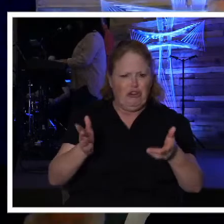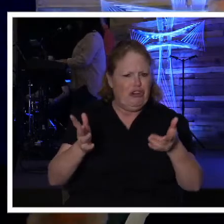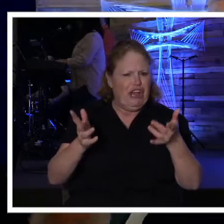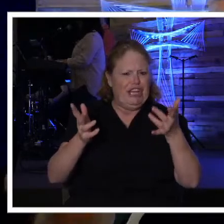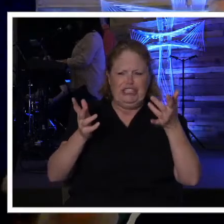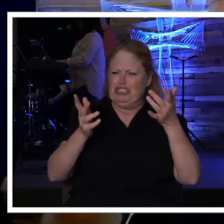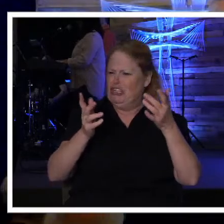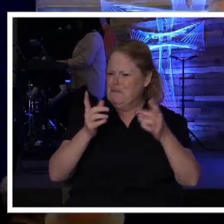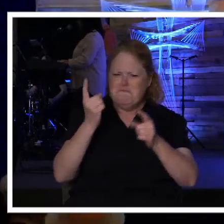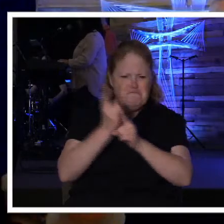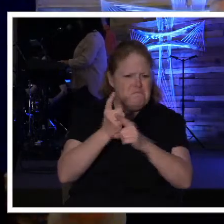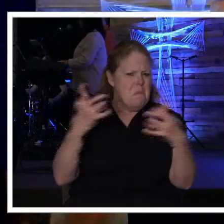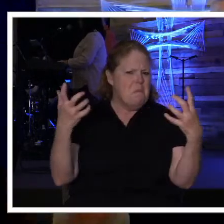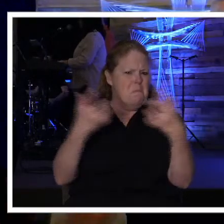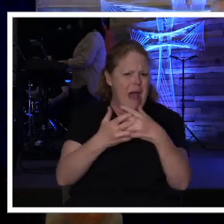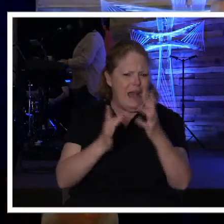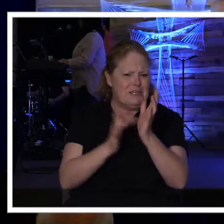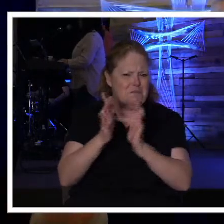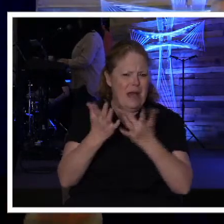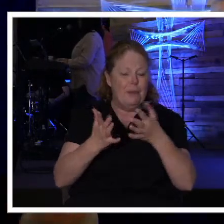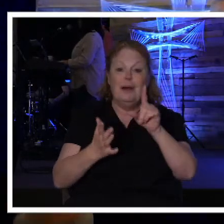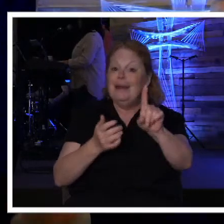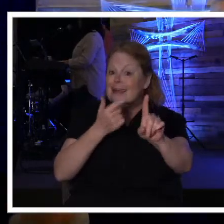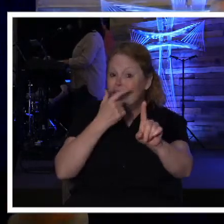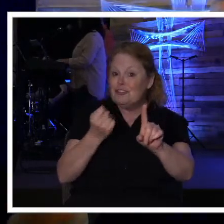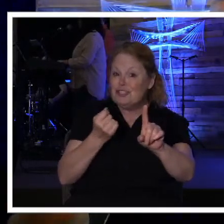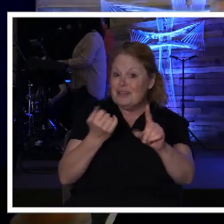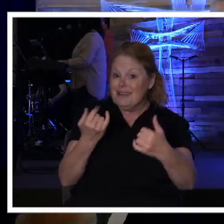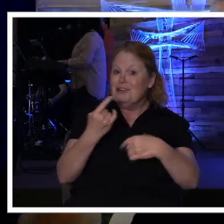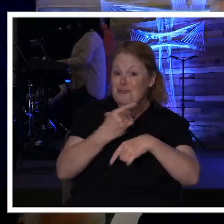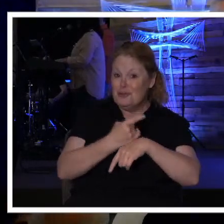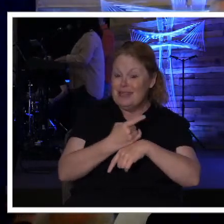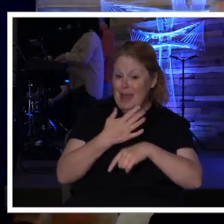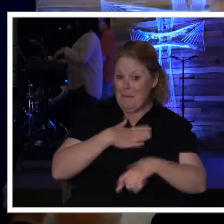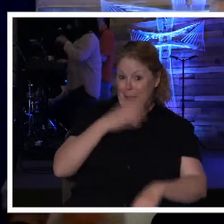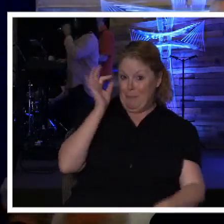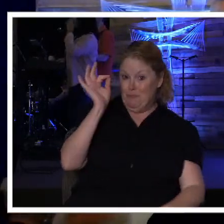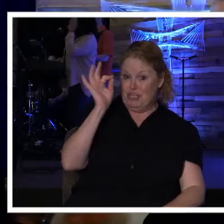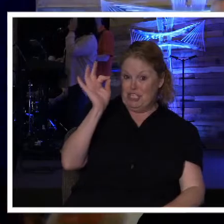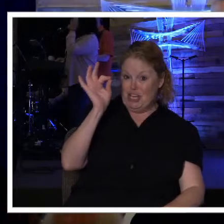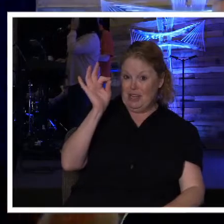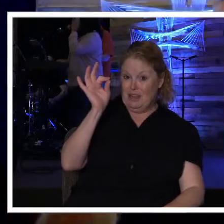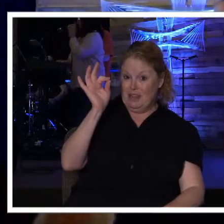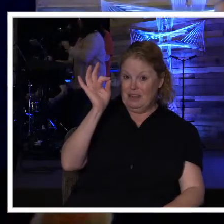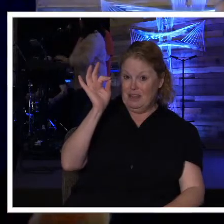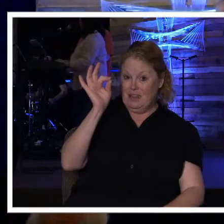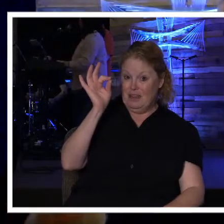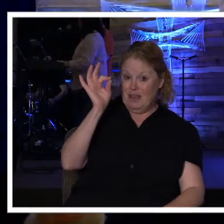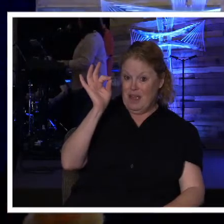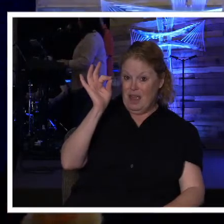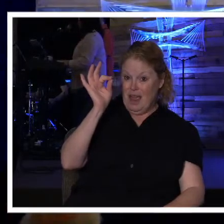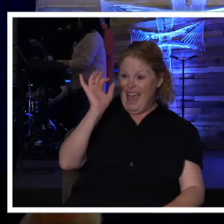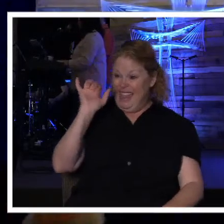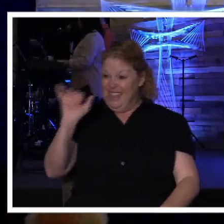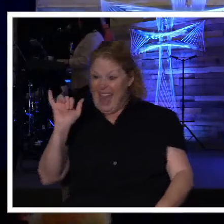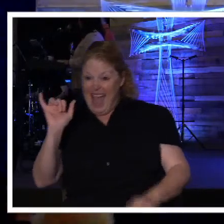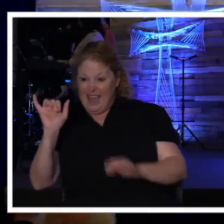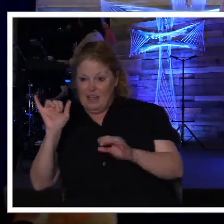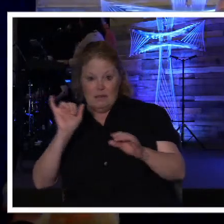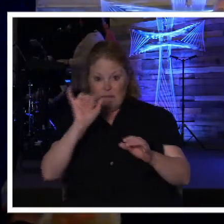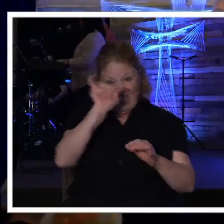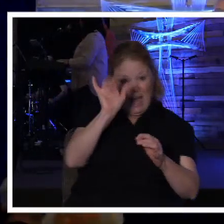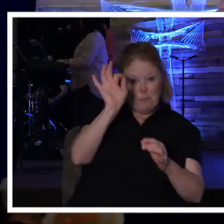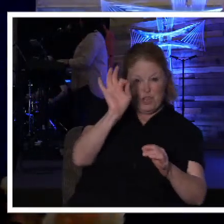very well be that what I'm going to address in the Word when I speak in just a few moments might not have anything to do with the personal needs or